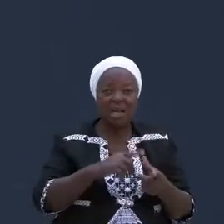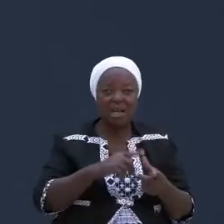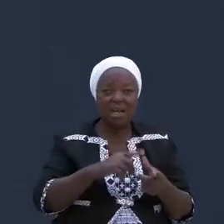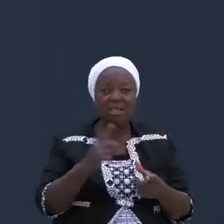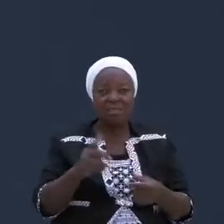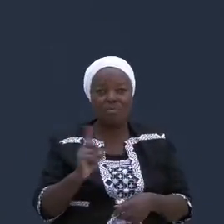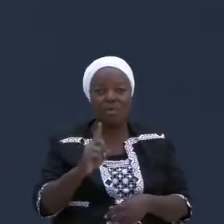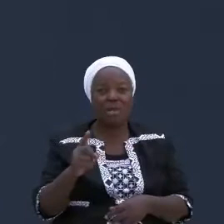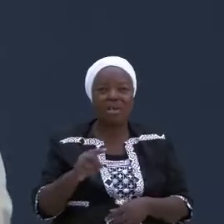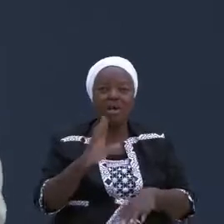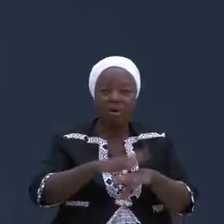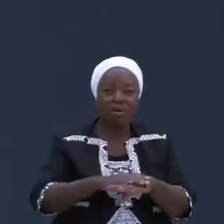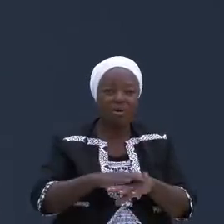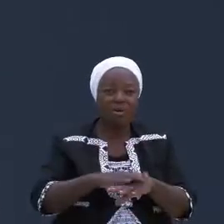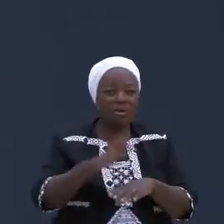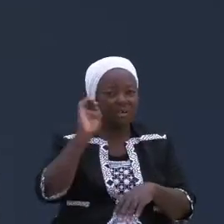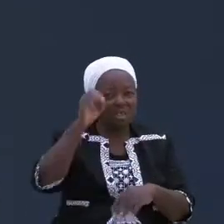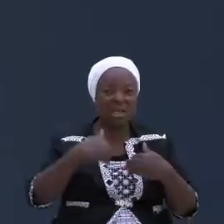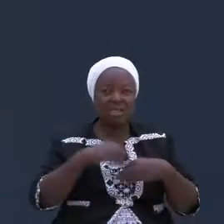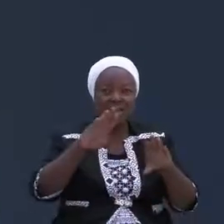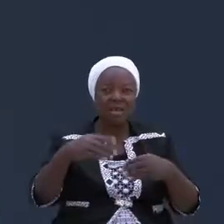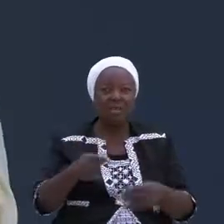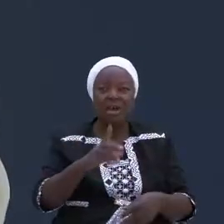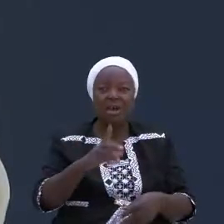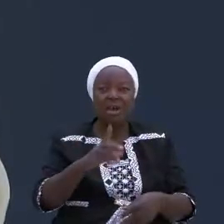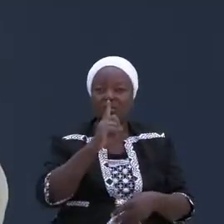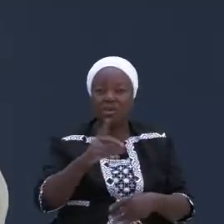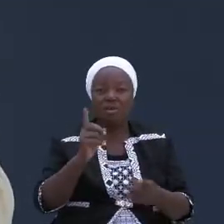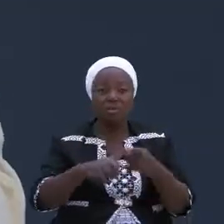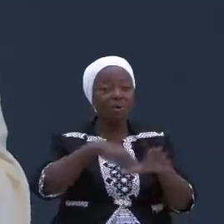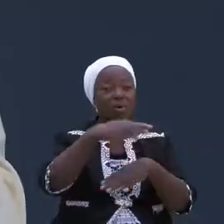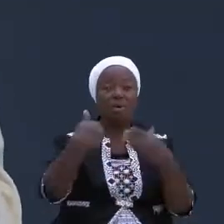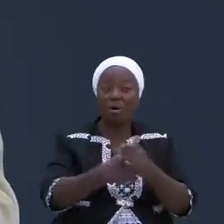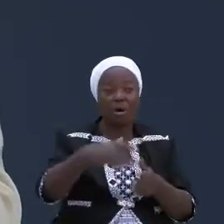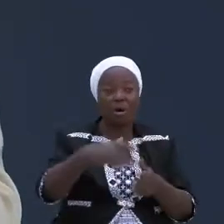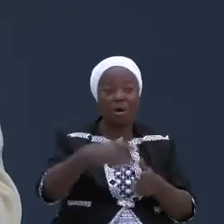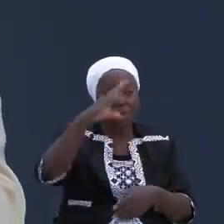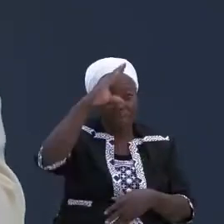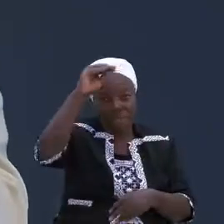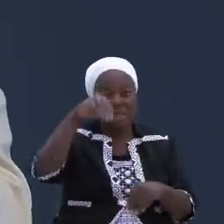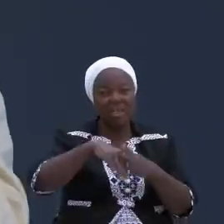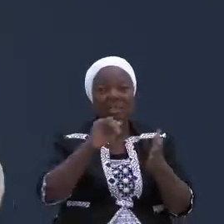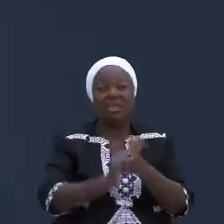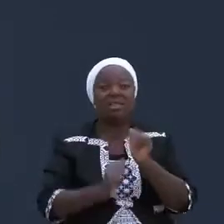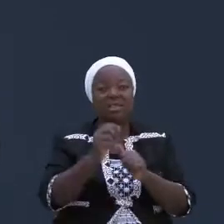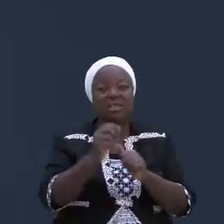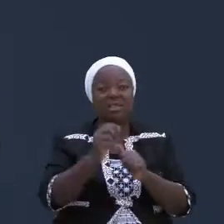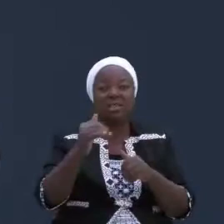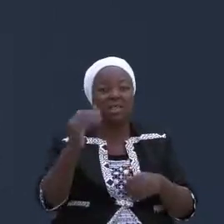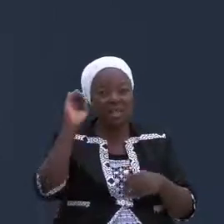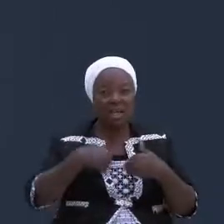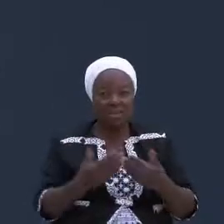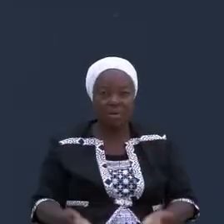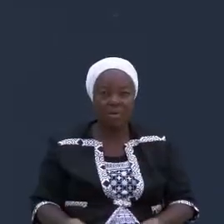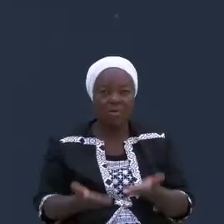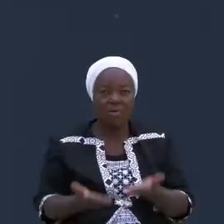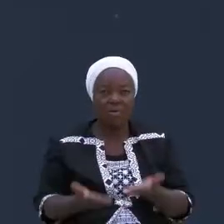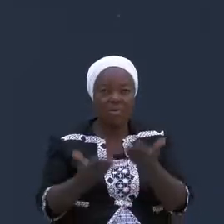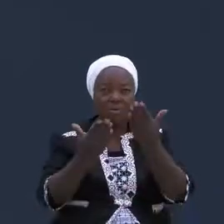given assurance unto all men in that he has reached him